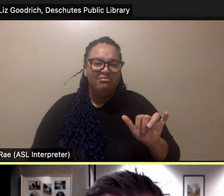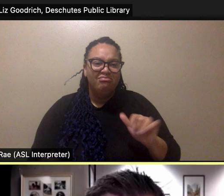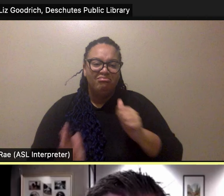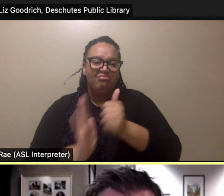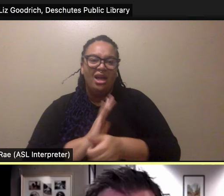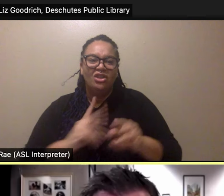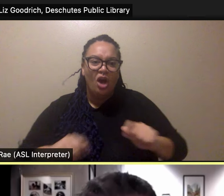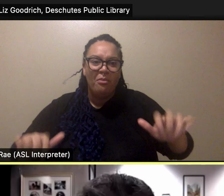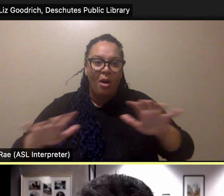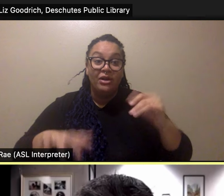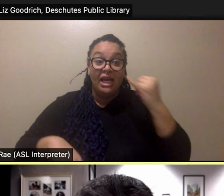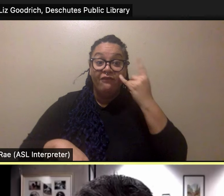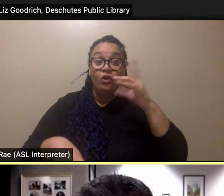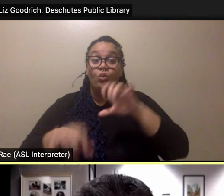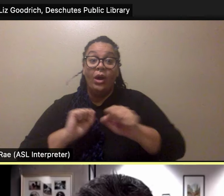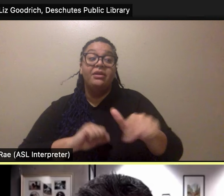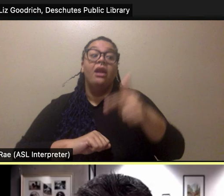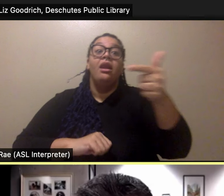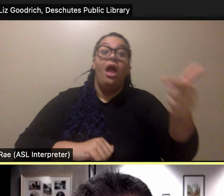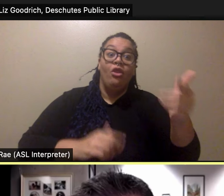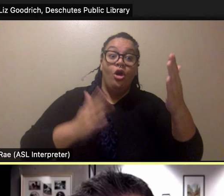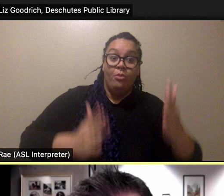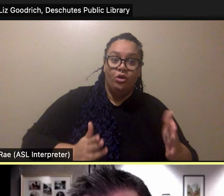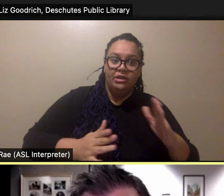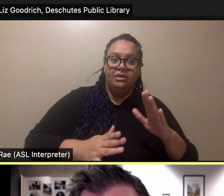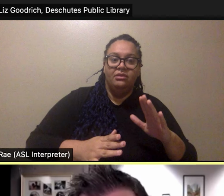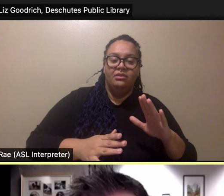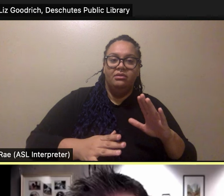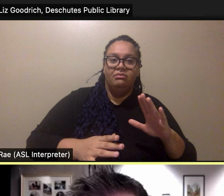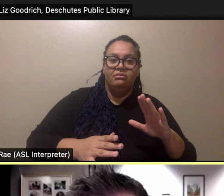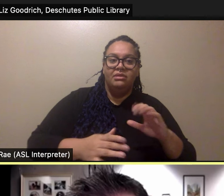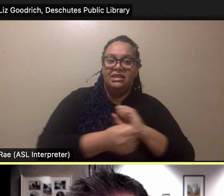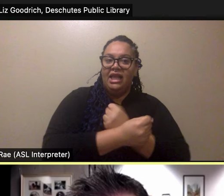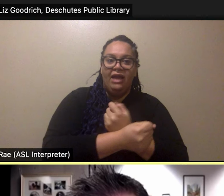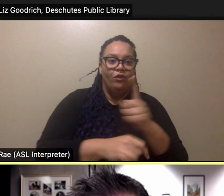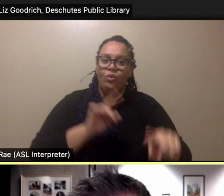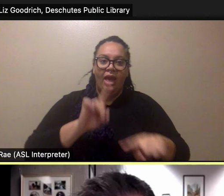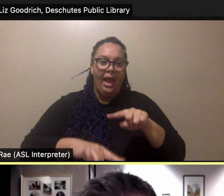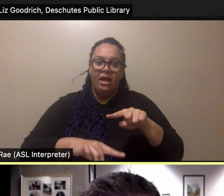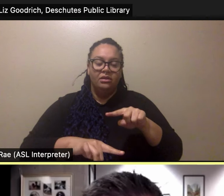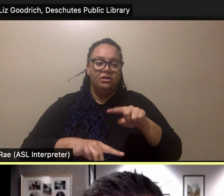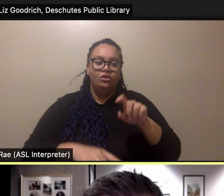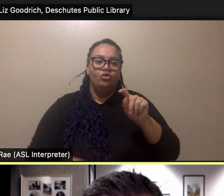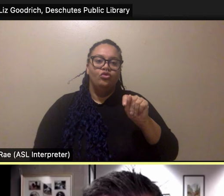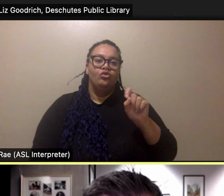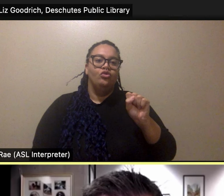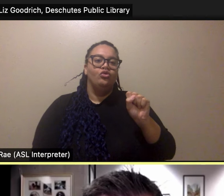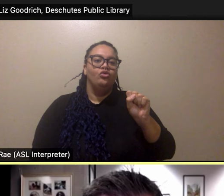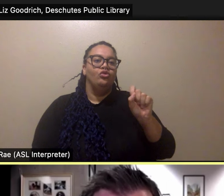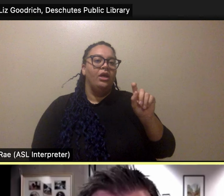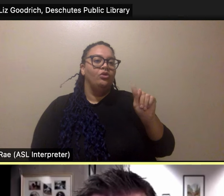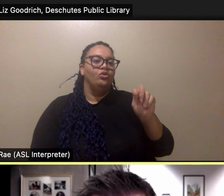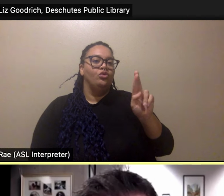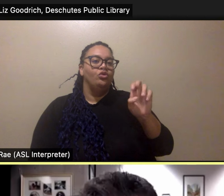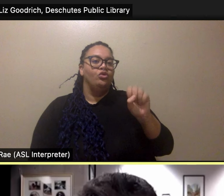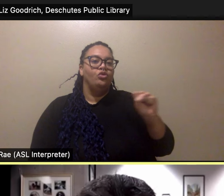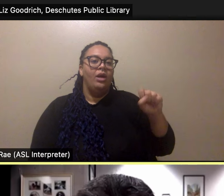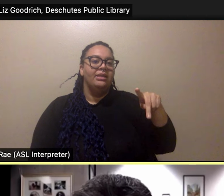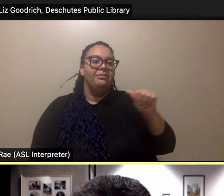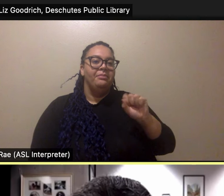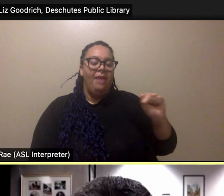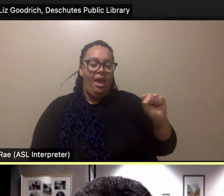if you raped someone else's slave. You could not trespass against your own property. And so there was no such thing as